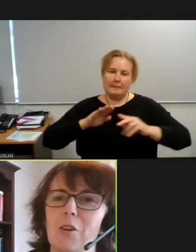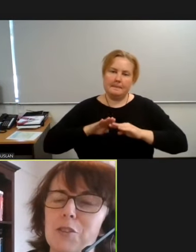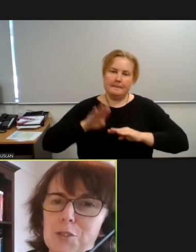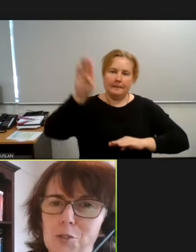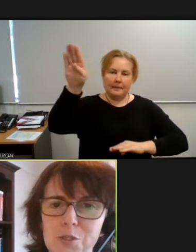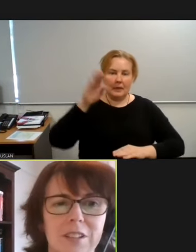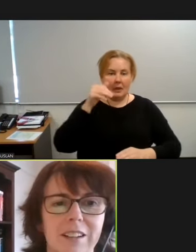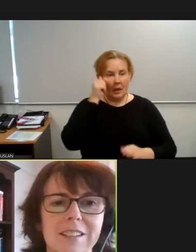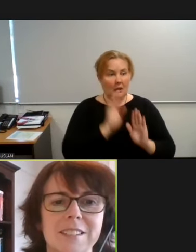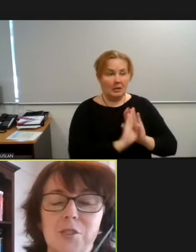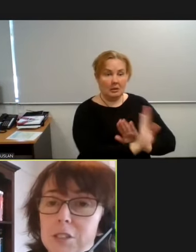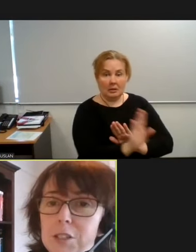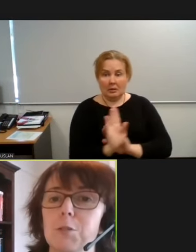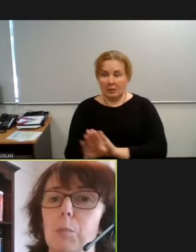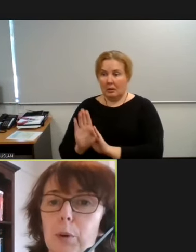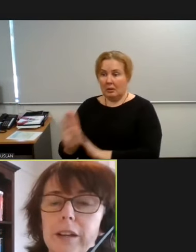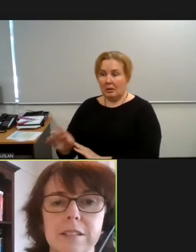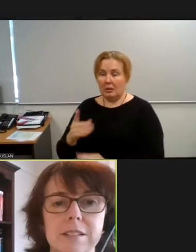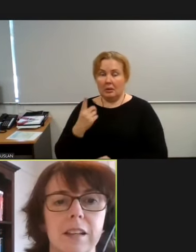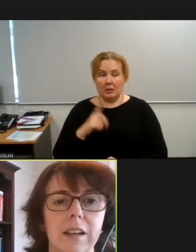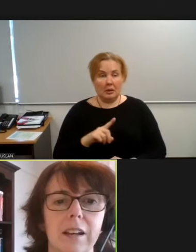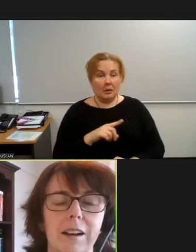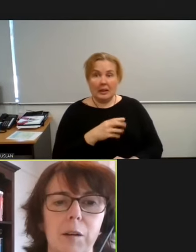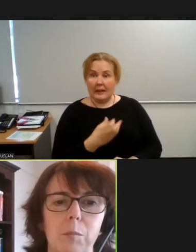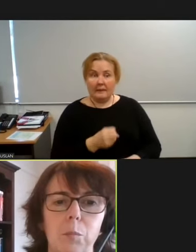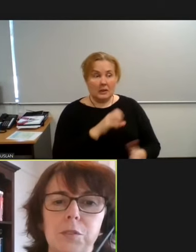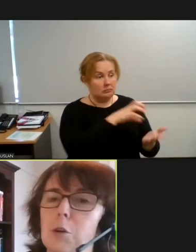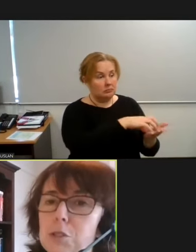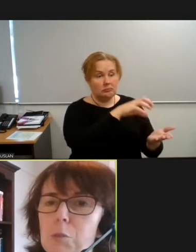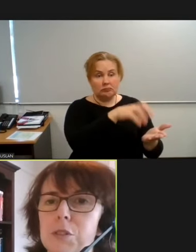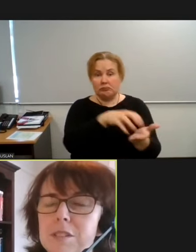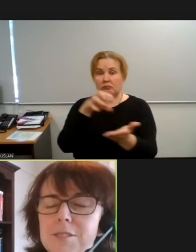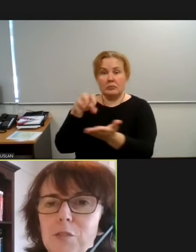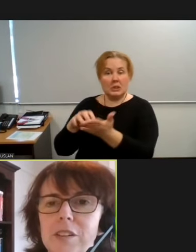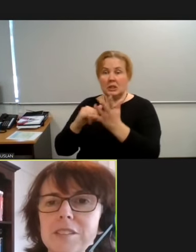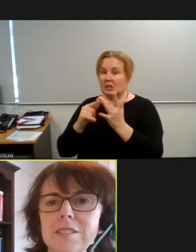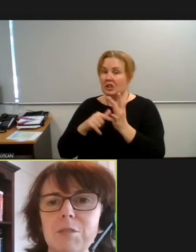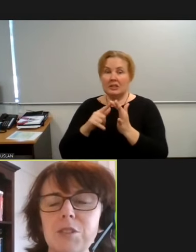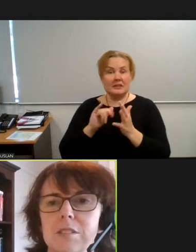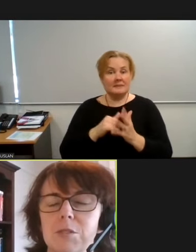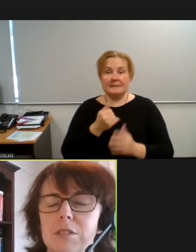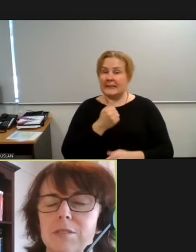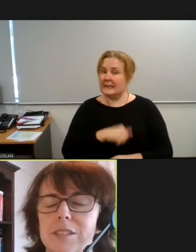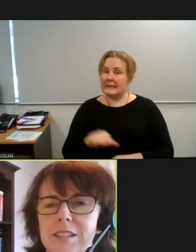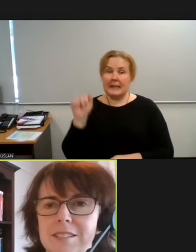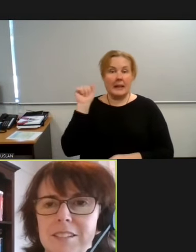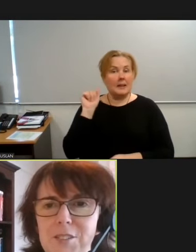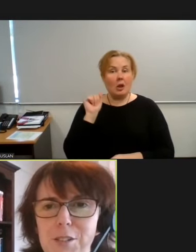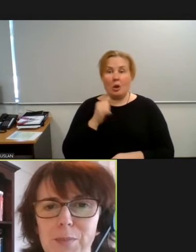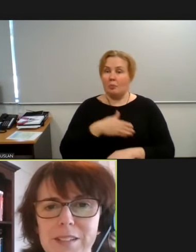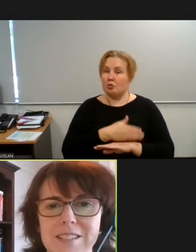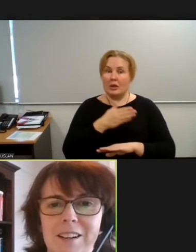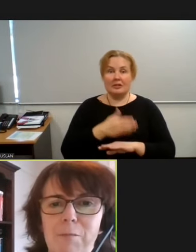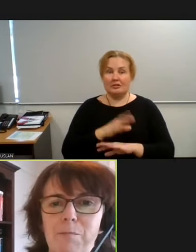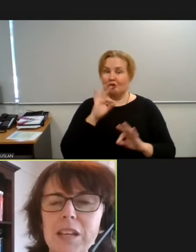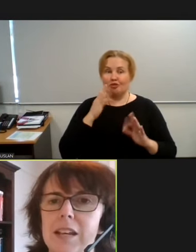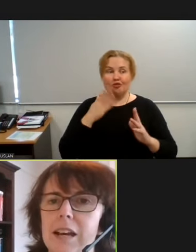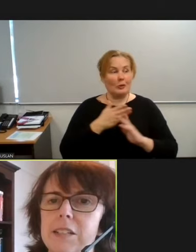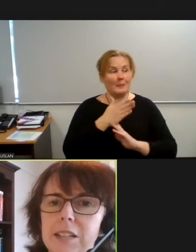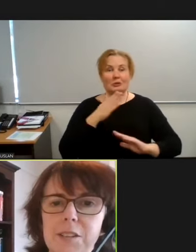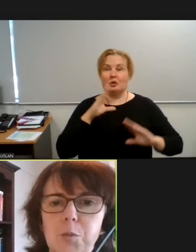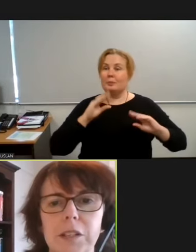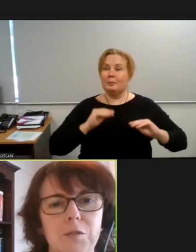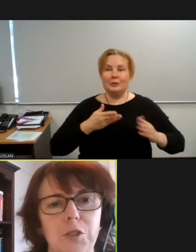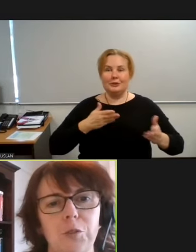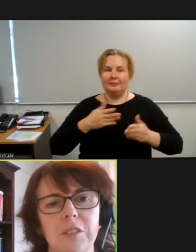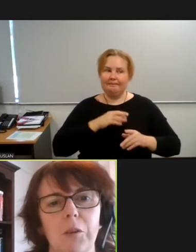distancing, the Orange Door sites continue to operate with no disruption to service, which is a fantastic achievement. And